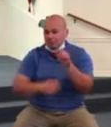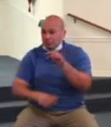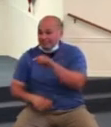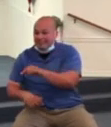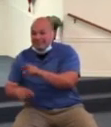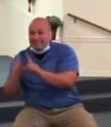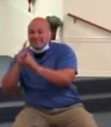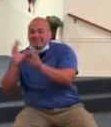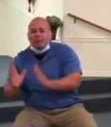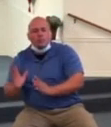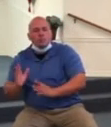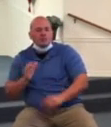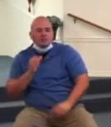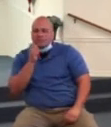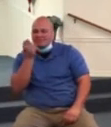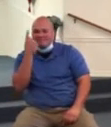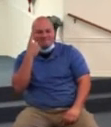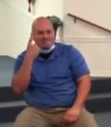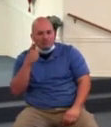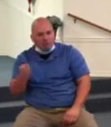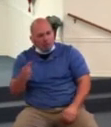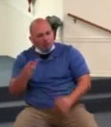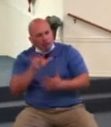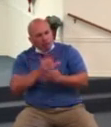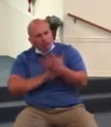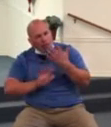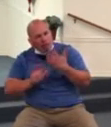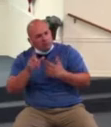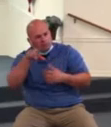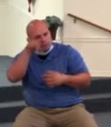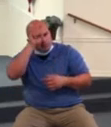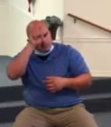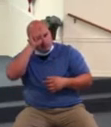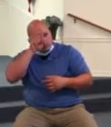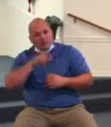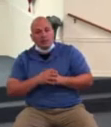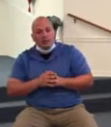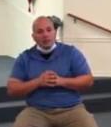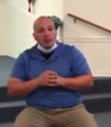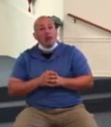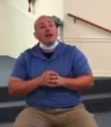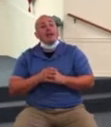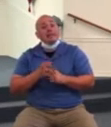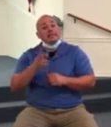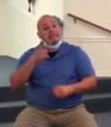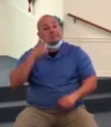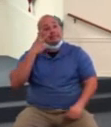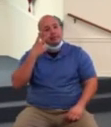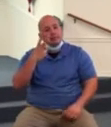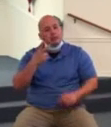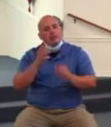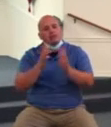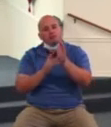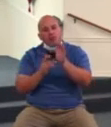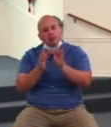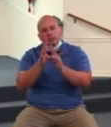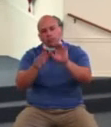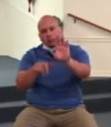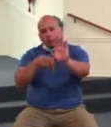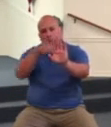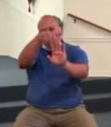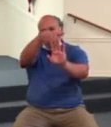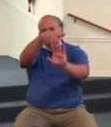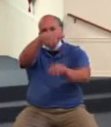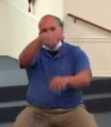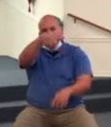suffering and crucifixion come about, then they will have to decide whether they still have